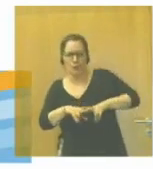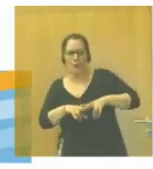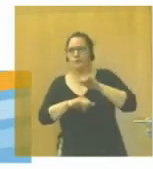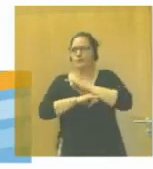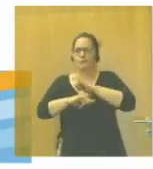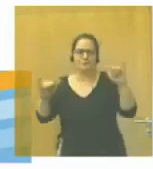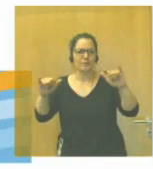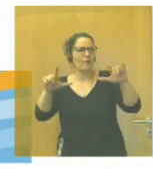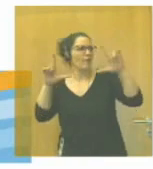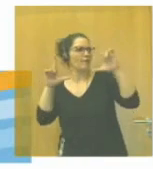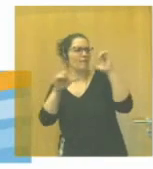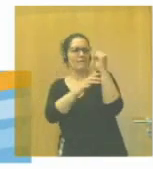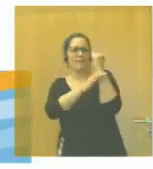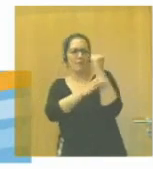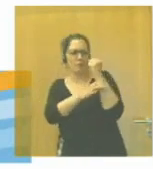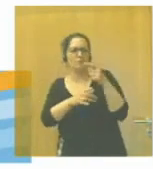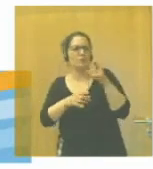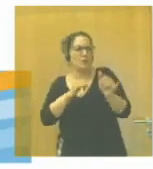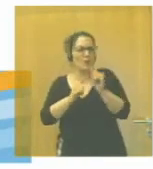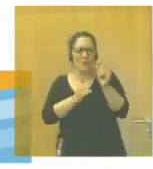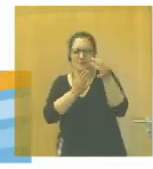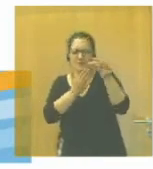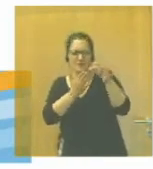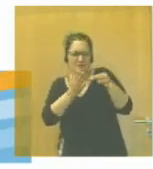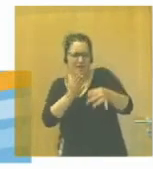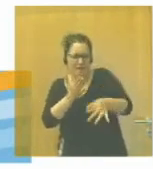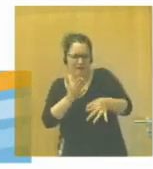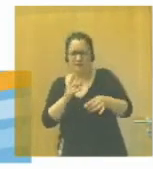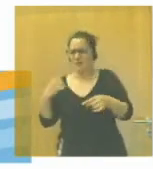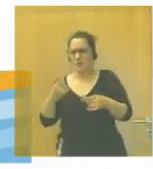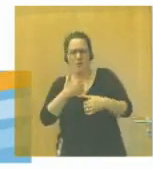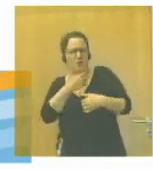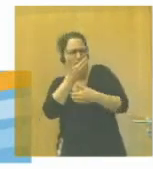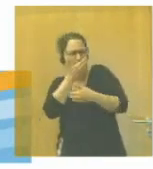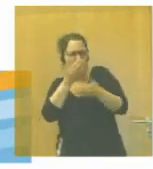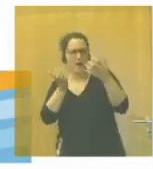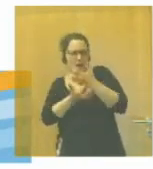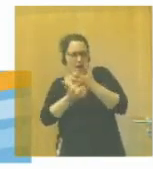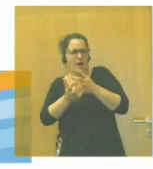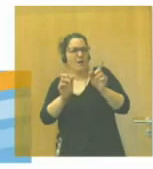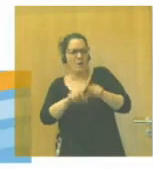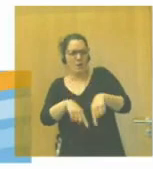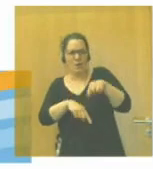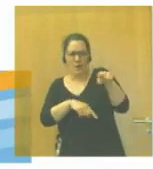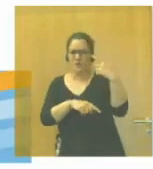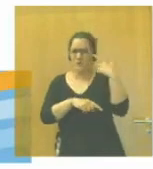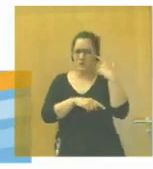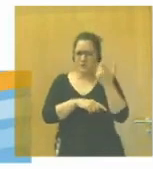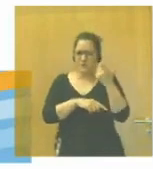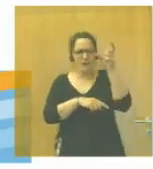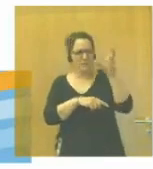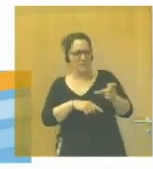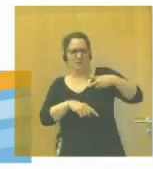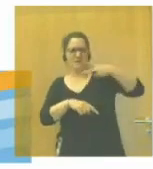and they killed themselves anyway. What do I possibly have? We know suicides did go up. Calls to